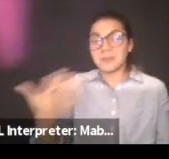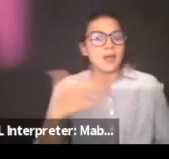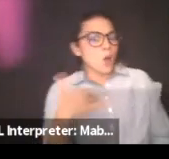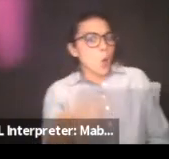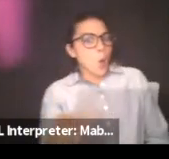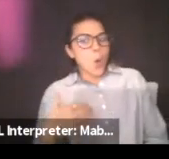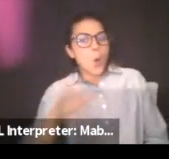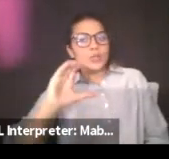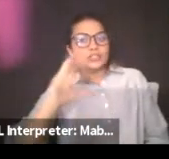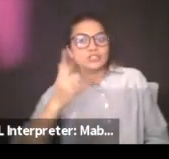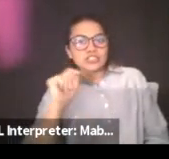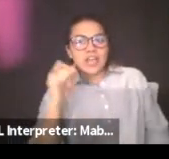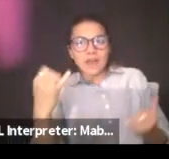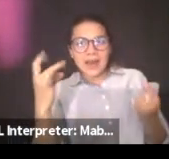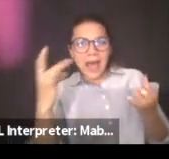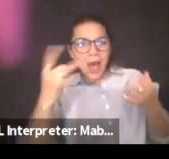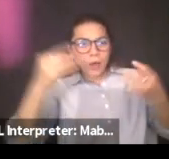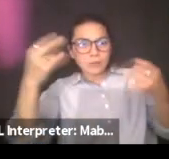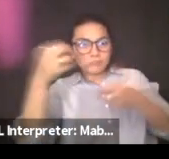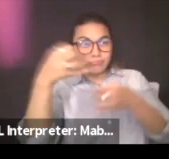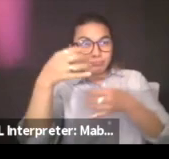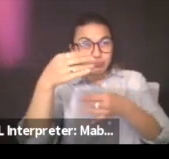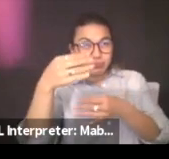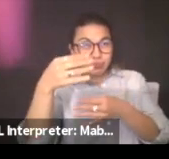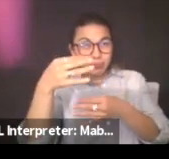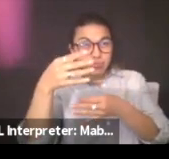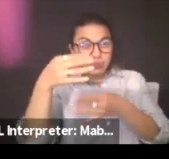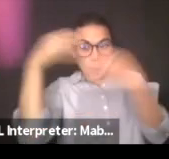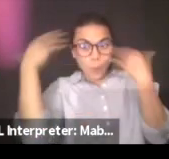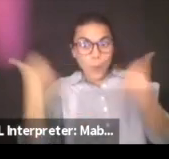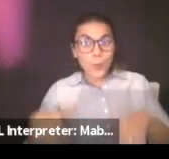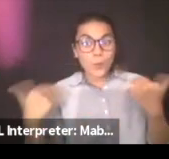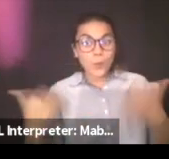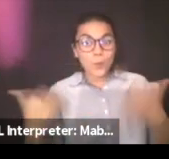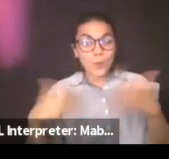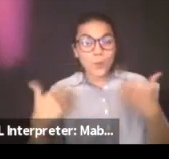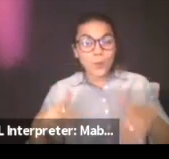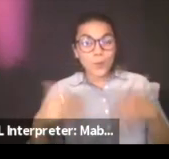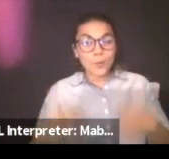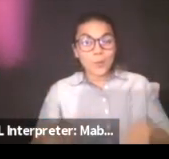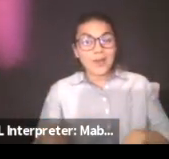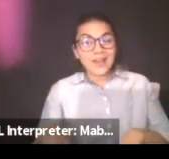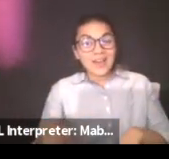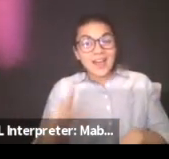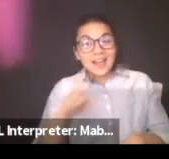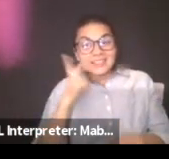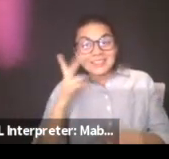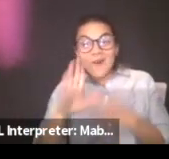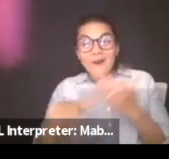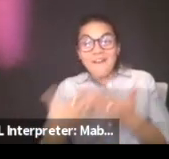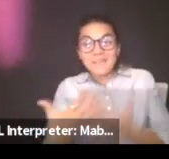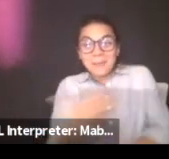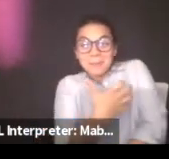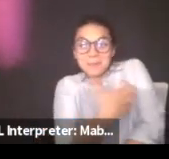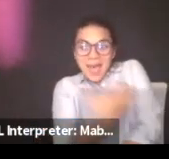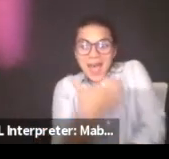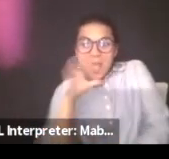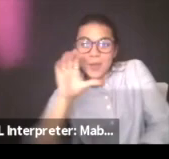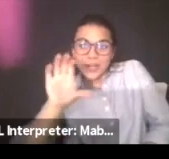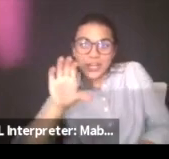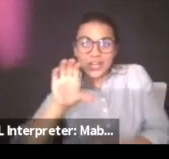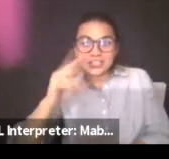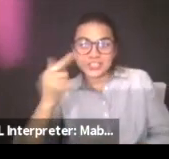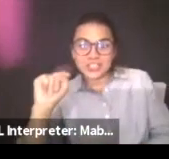And so just feeling deep gratitude for all of the power in the chat box during